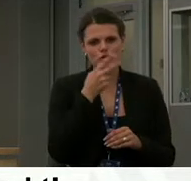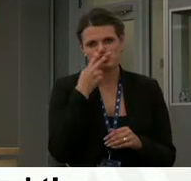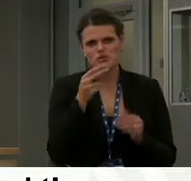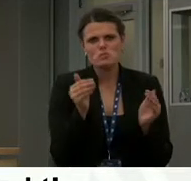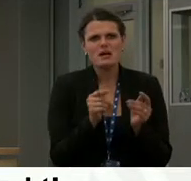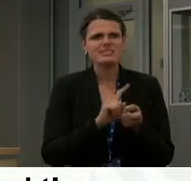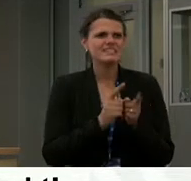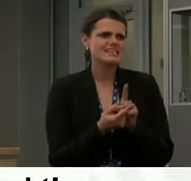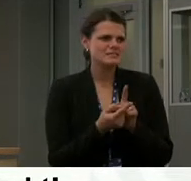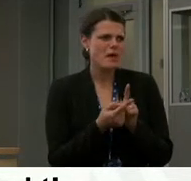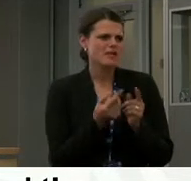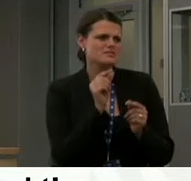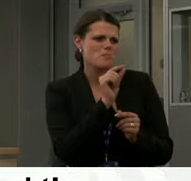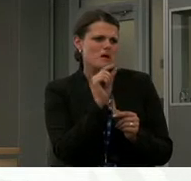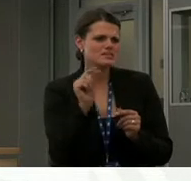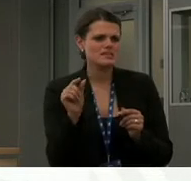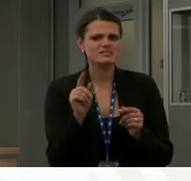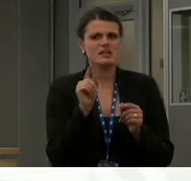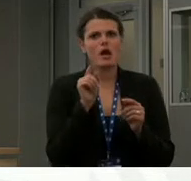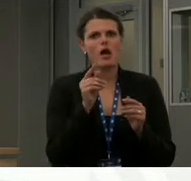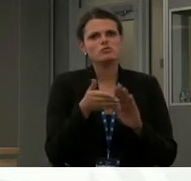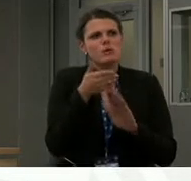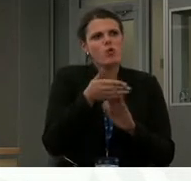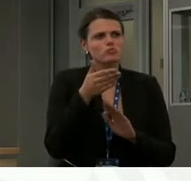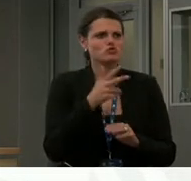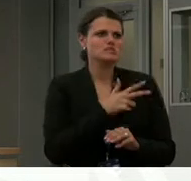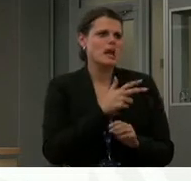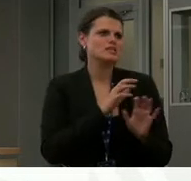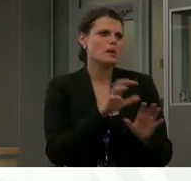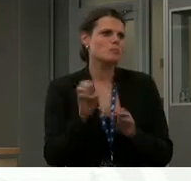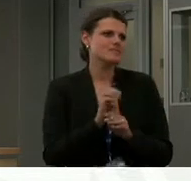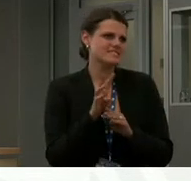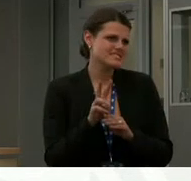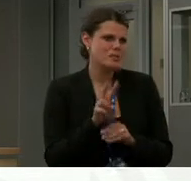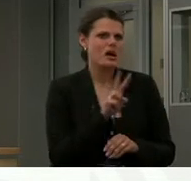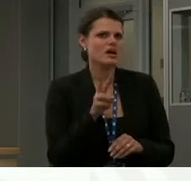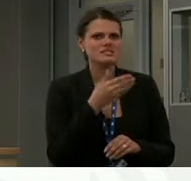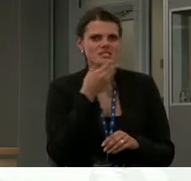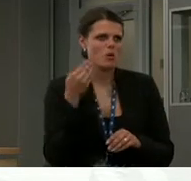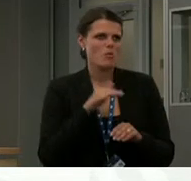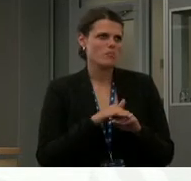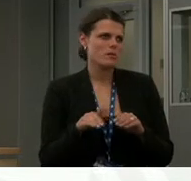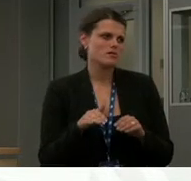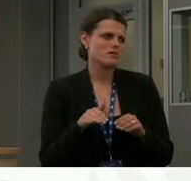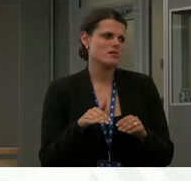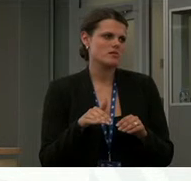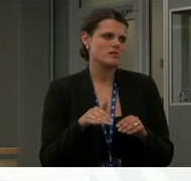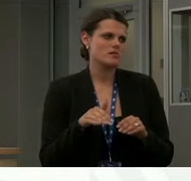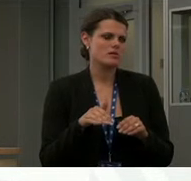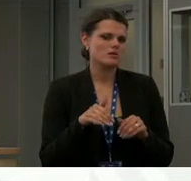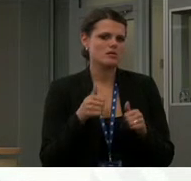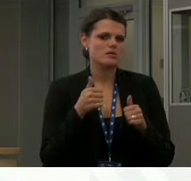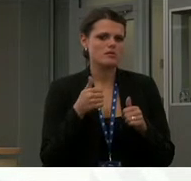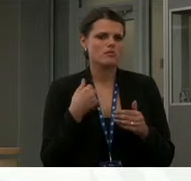small changes, tweaks to the social care system which are not compliant with the